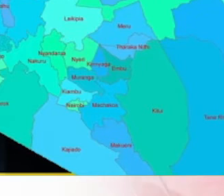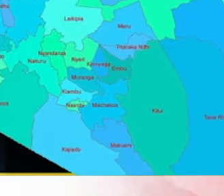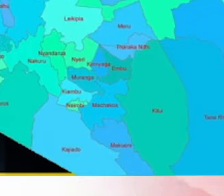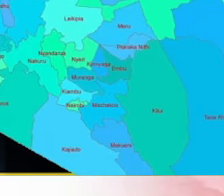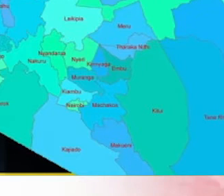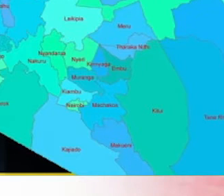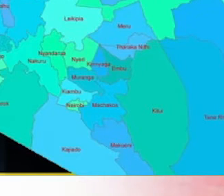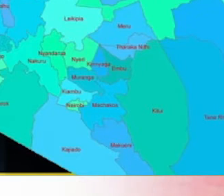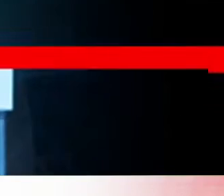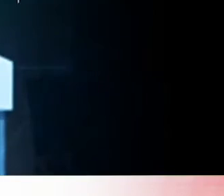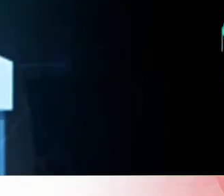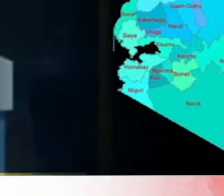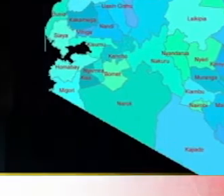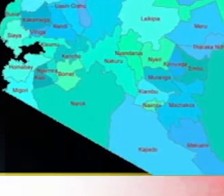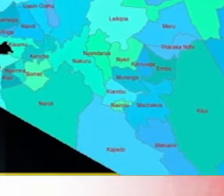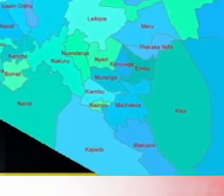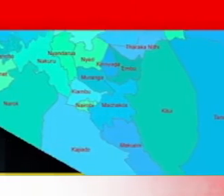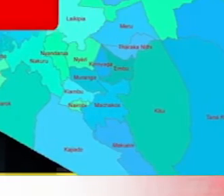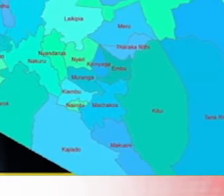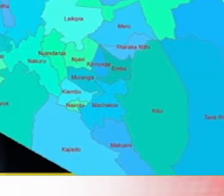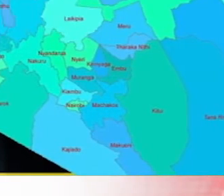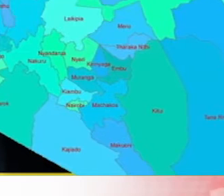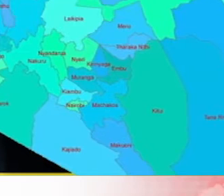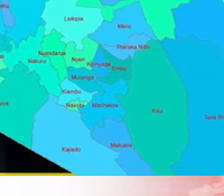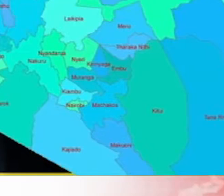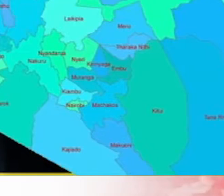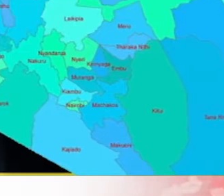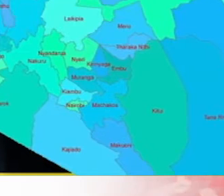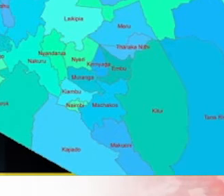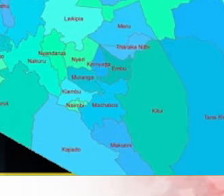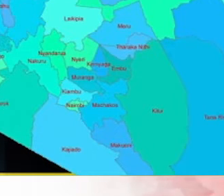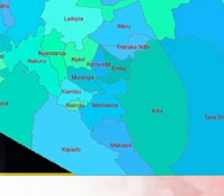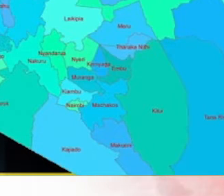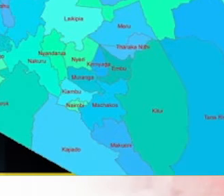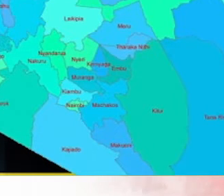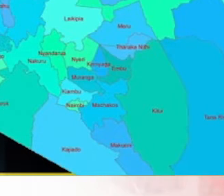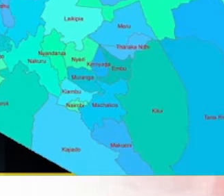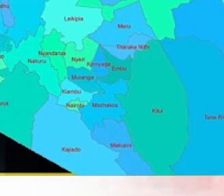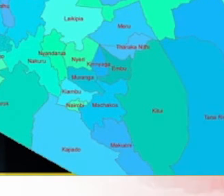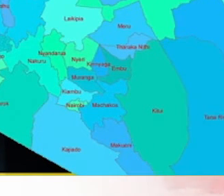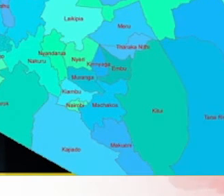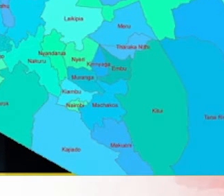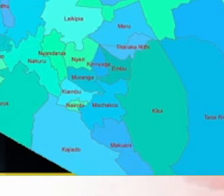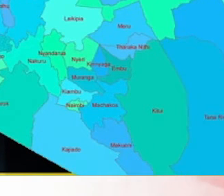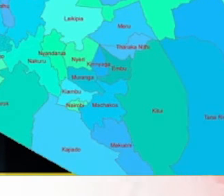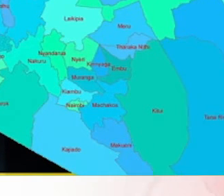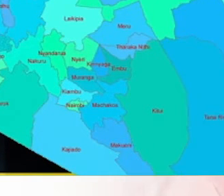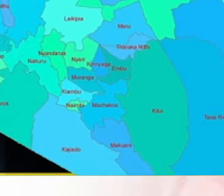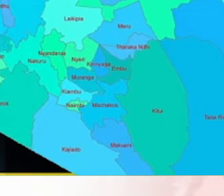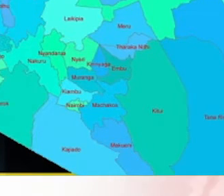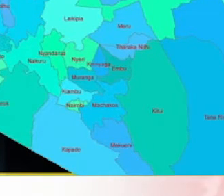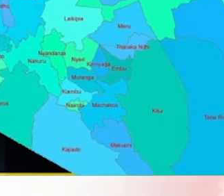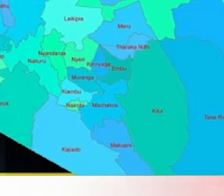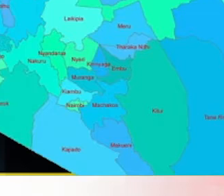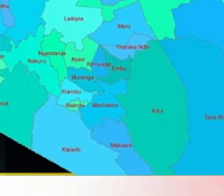19.6 million voters. This, as another 421,000 registered voters are pledged to be transferred from their current